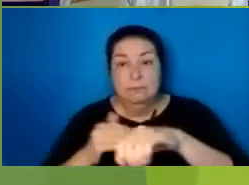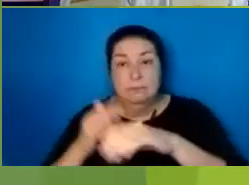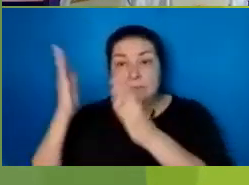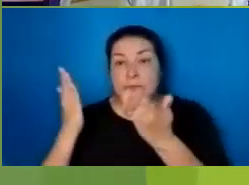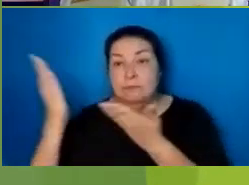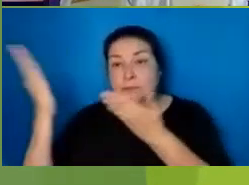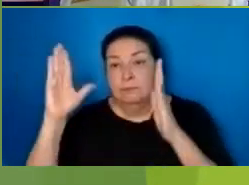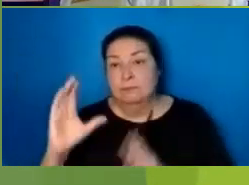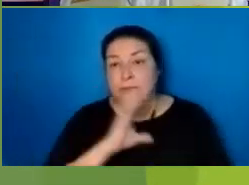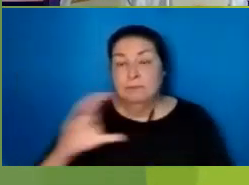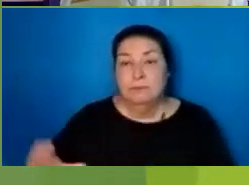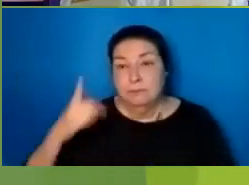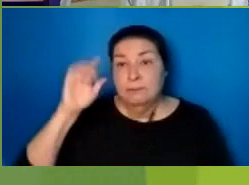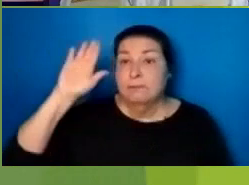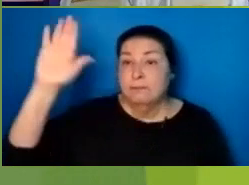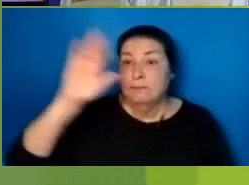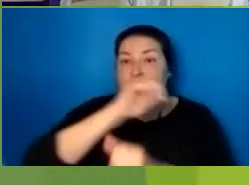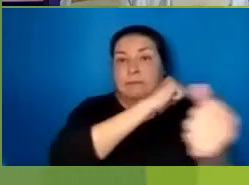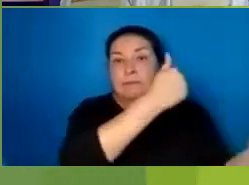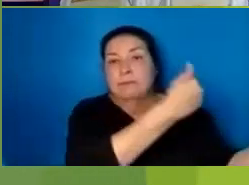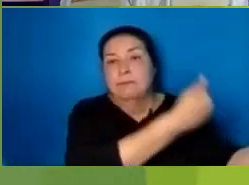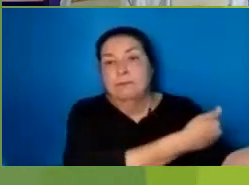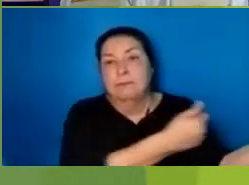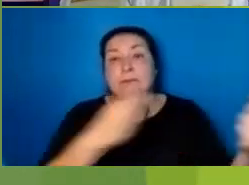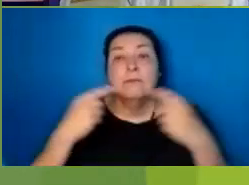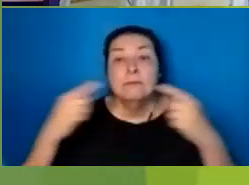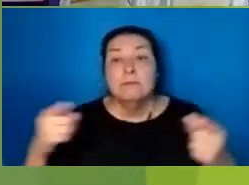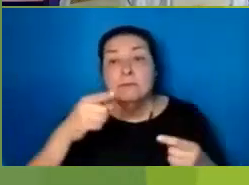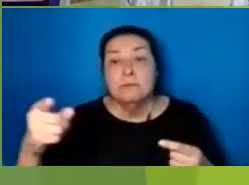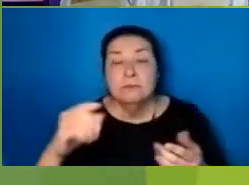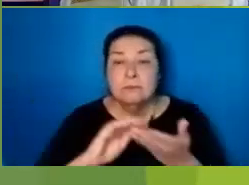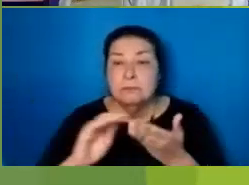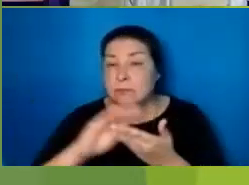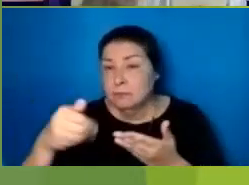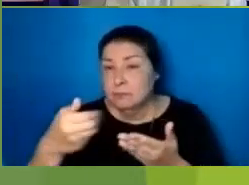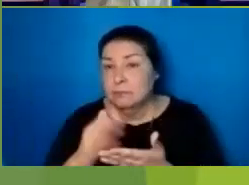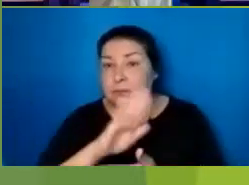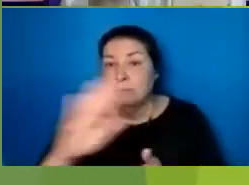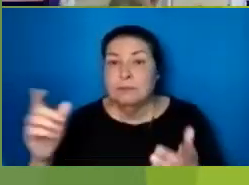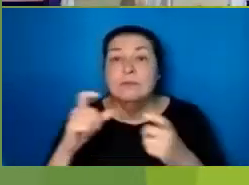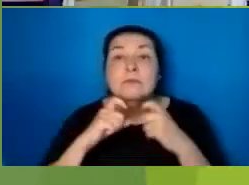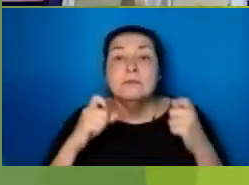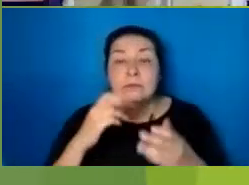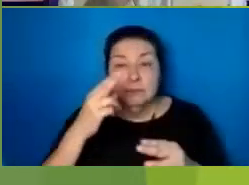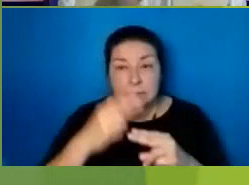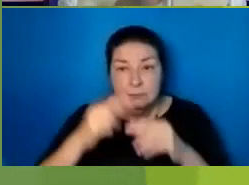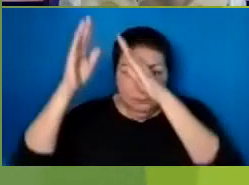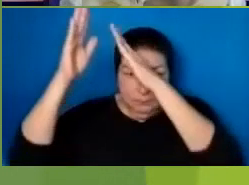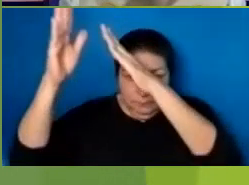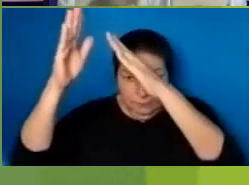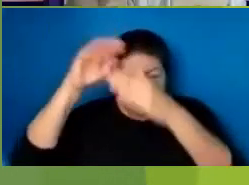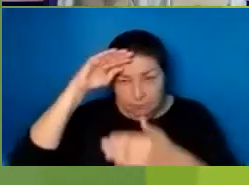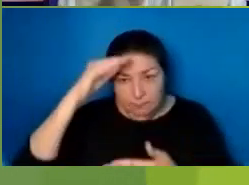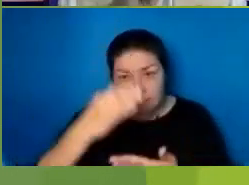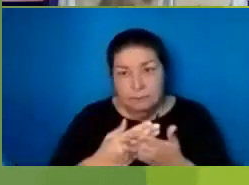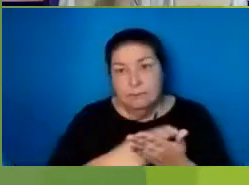of Christ, and by his authority, I therefore declare to you the forgiveness of all of your sins. In the name of the Father, and